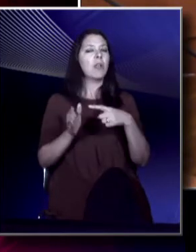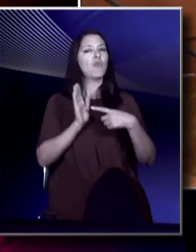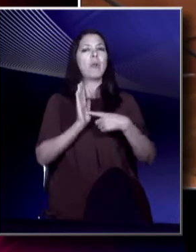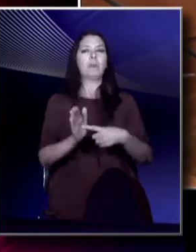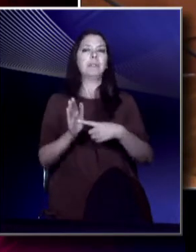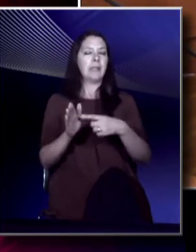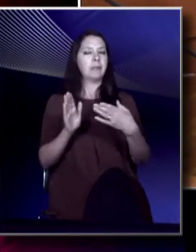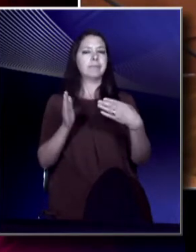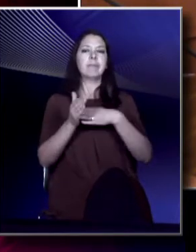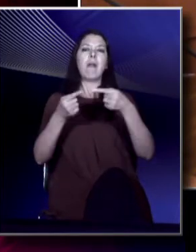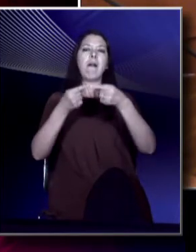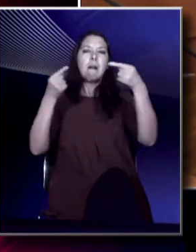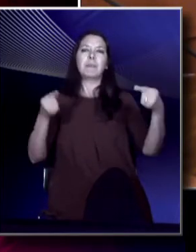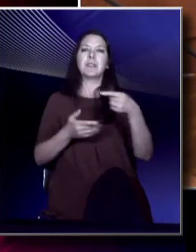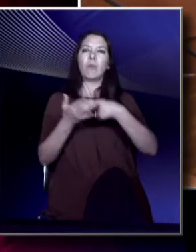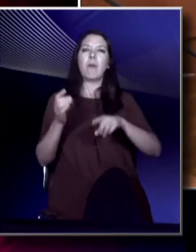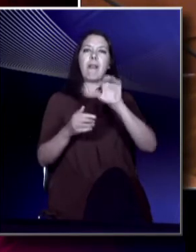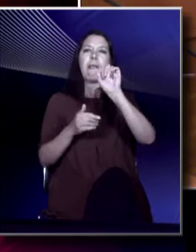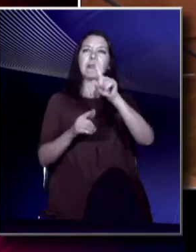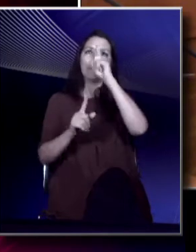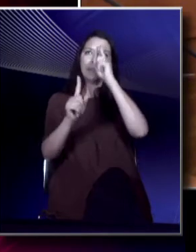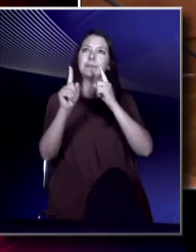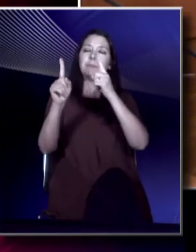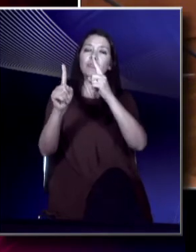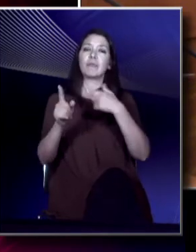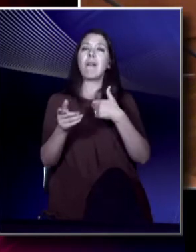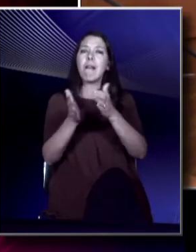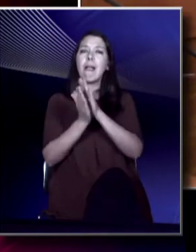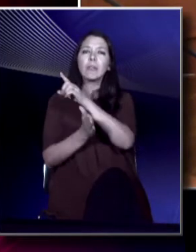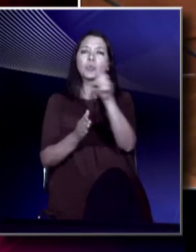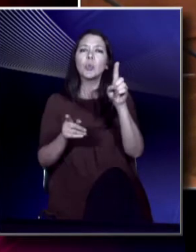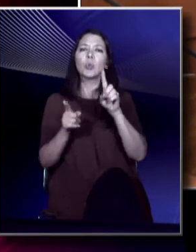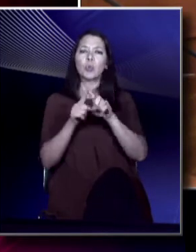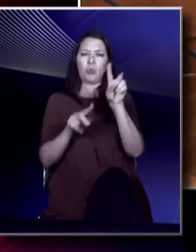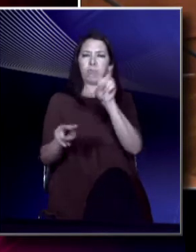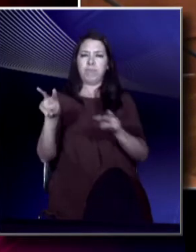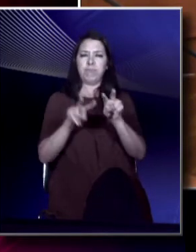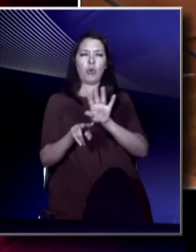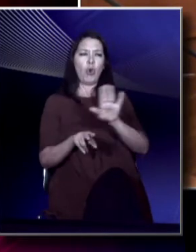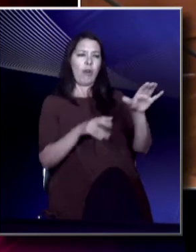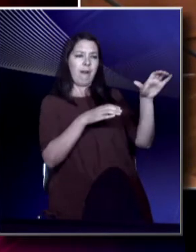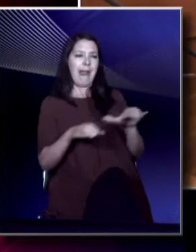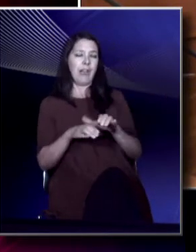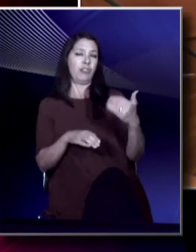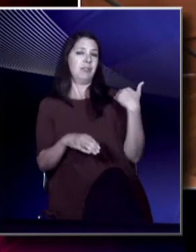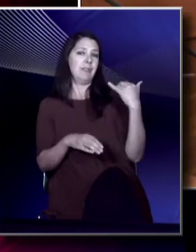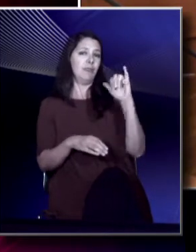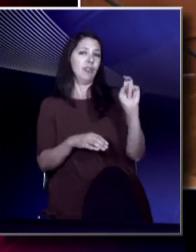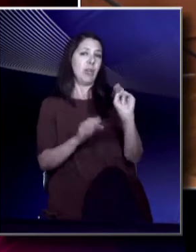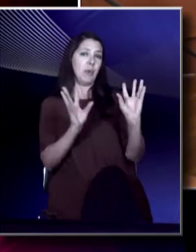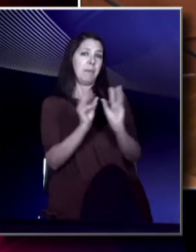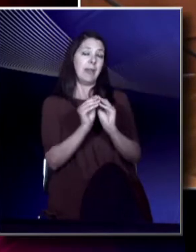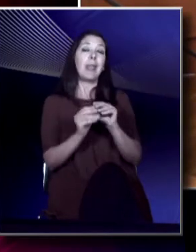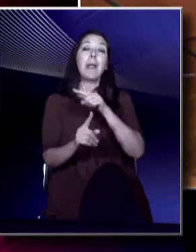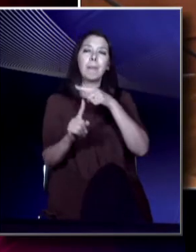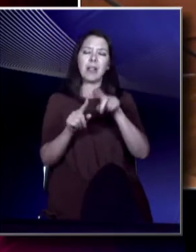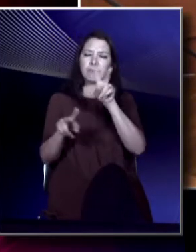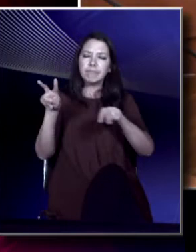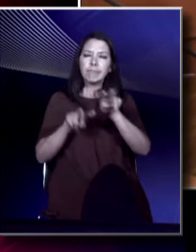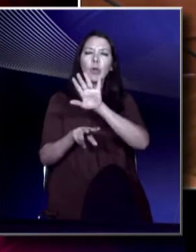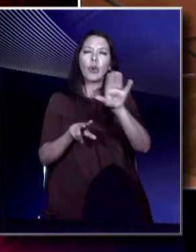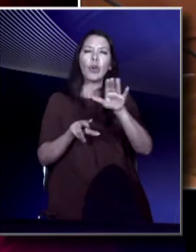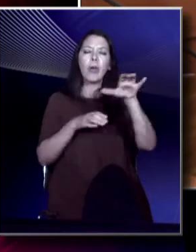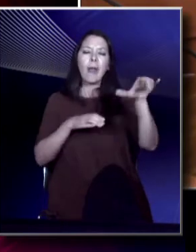vision and mission statements. I ask you to judge her actions at the January board meeting and her threats to my school district against the